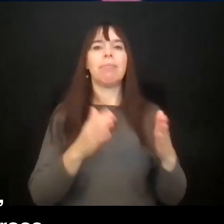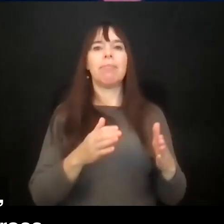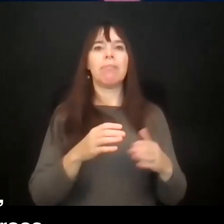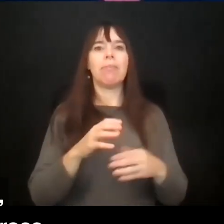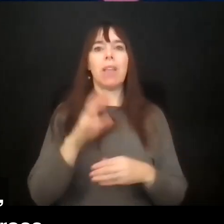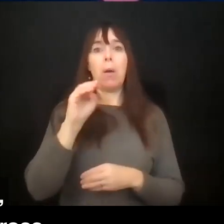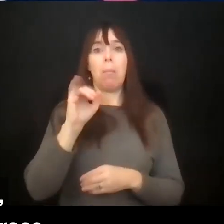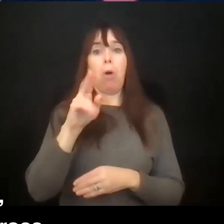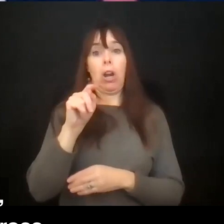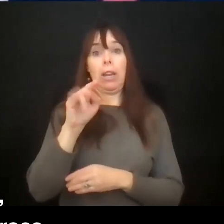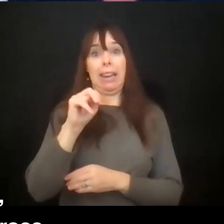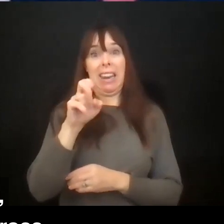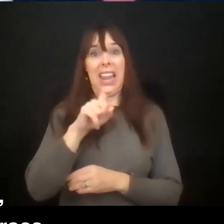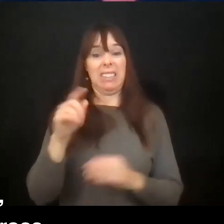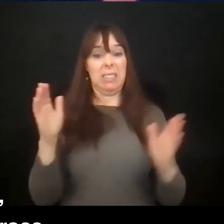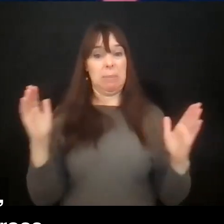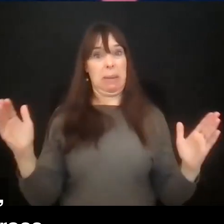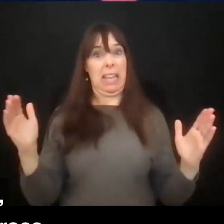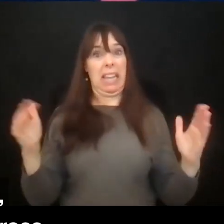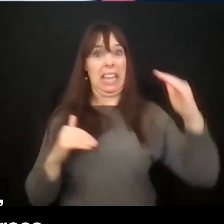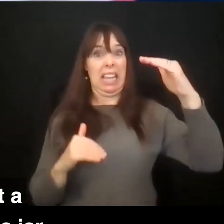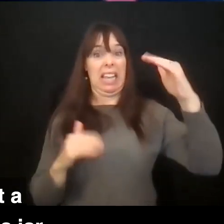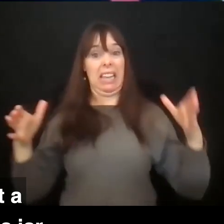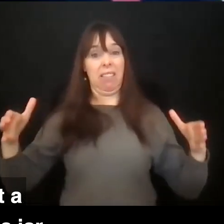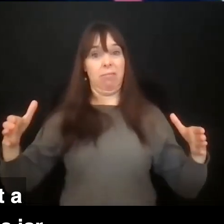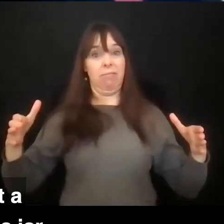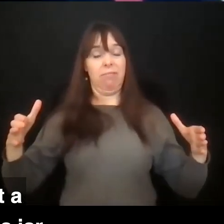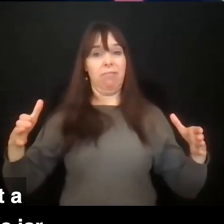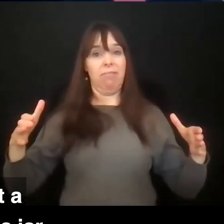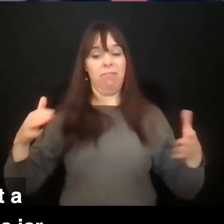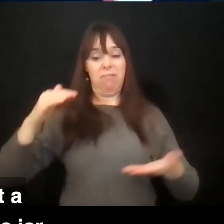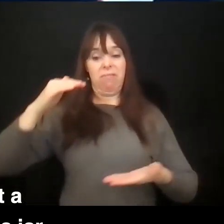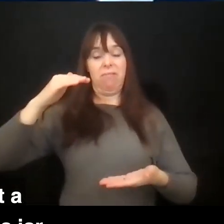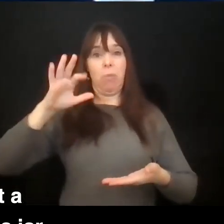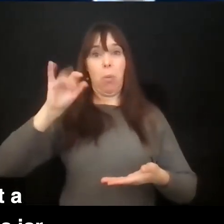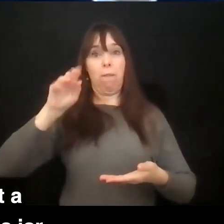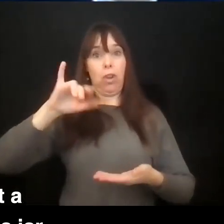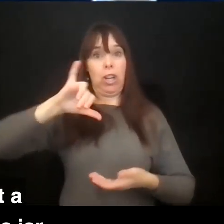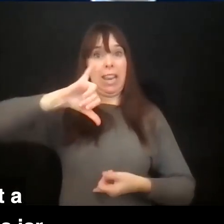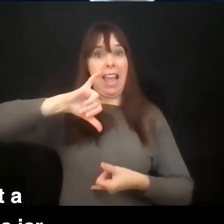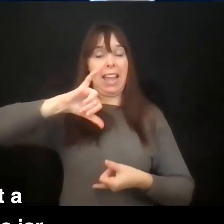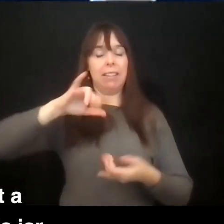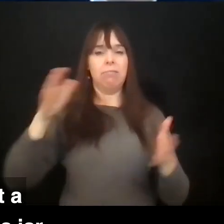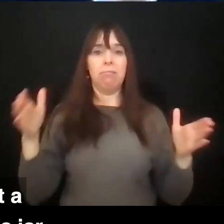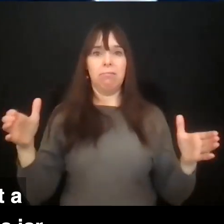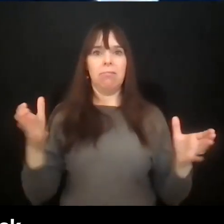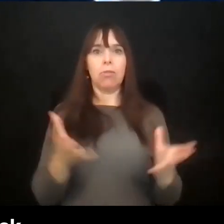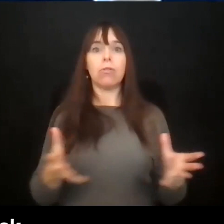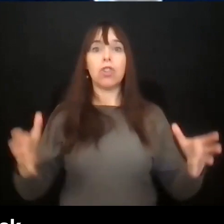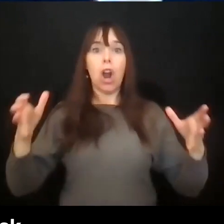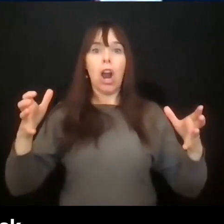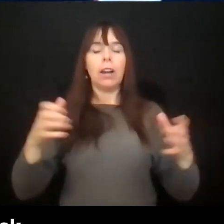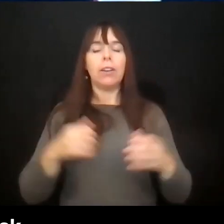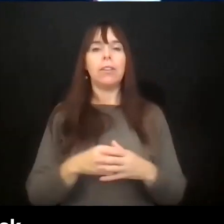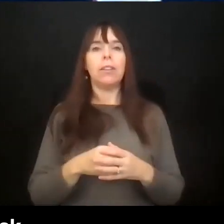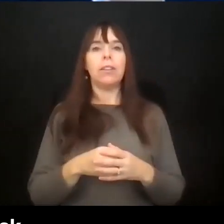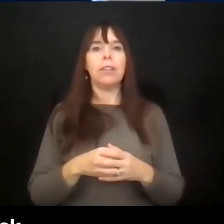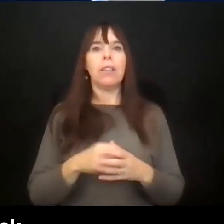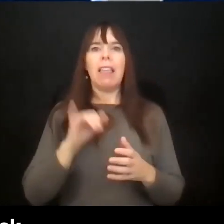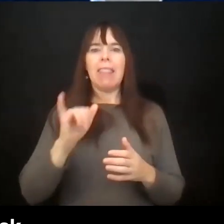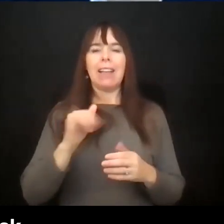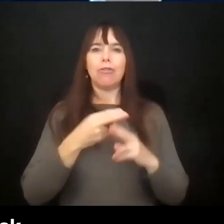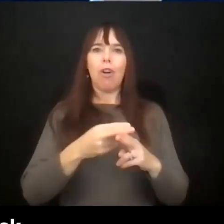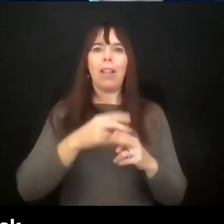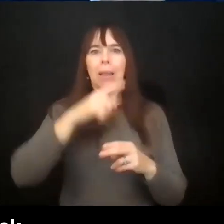fairly large. It's about 20 inches across, and maybe it's about 1.5 feet high, this jar. And it is